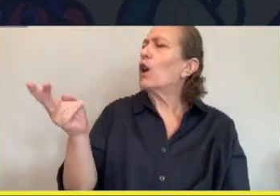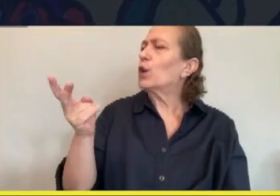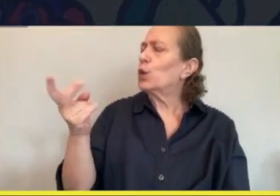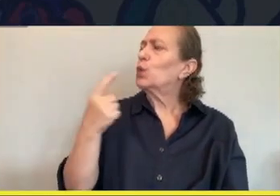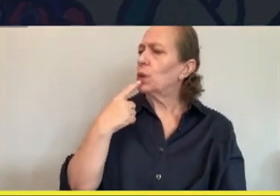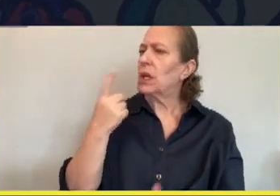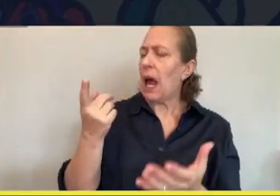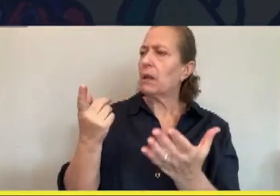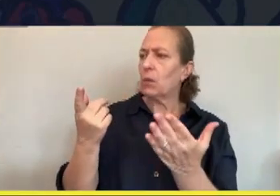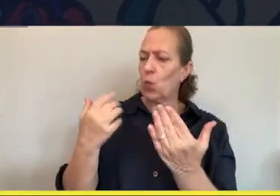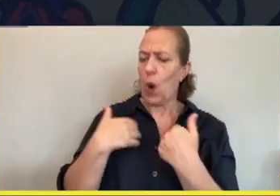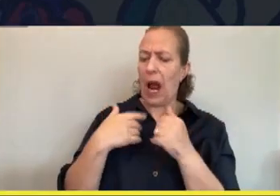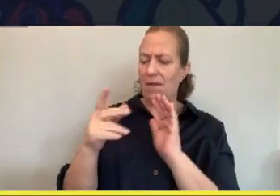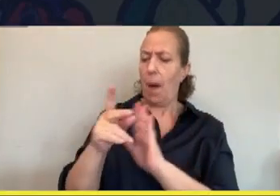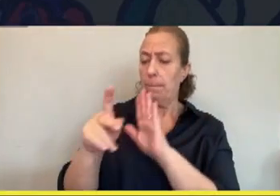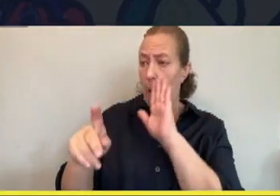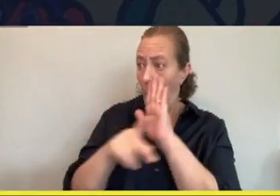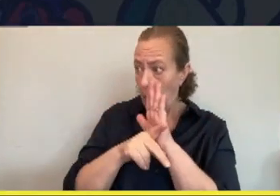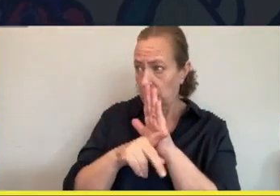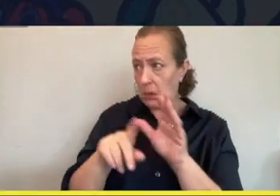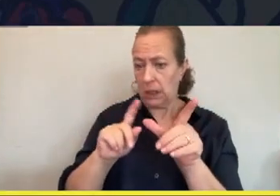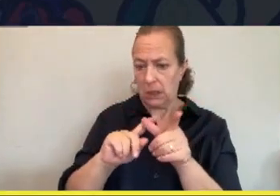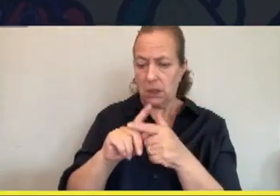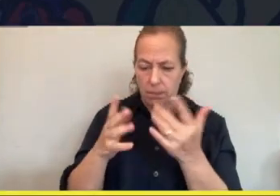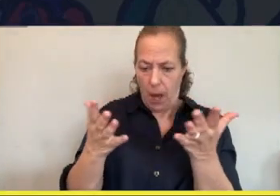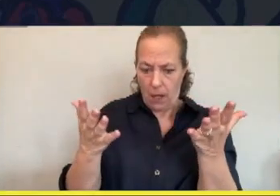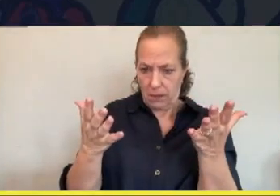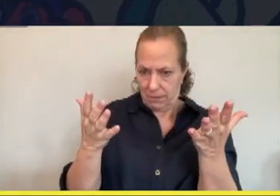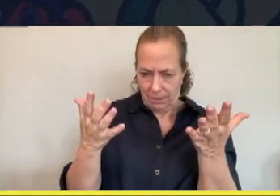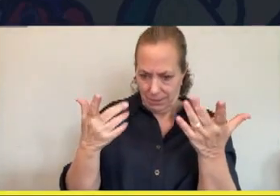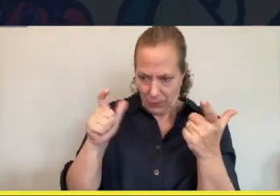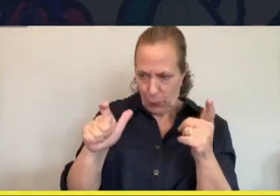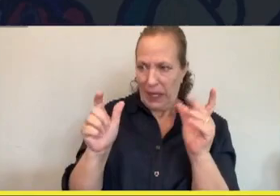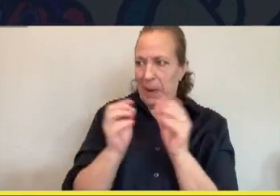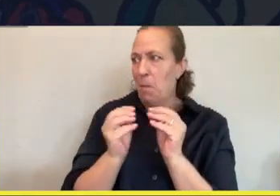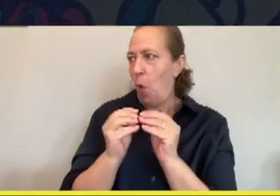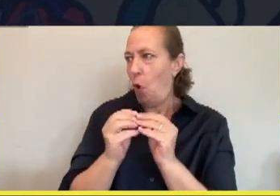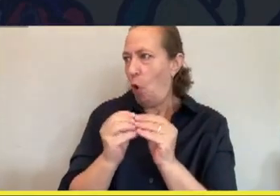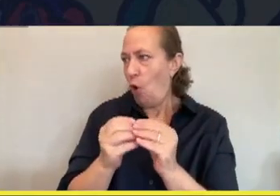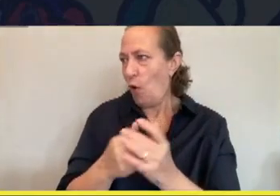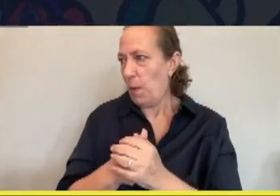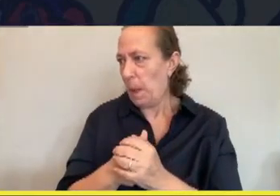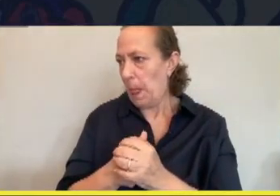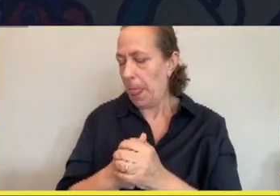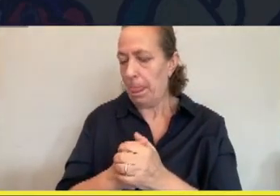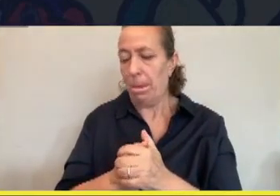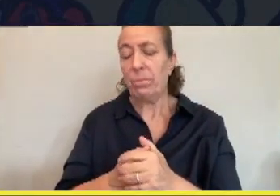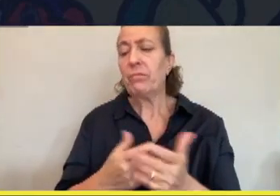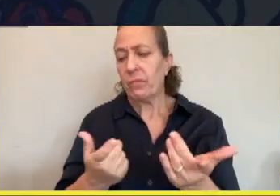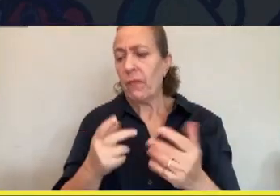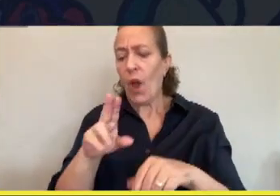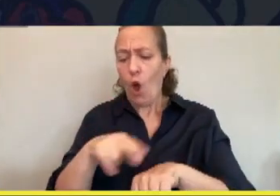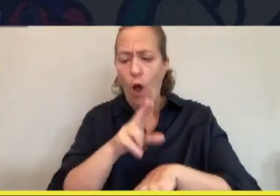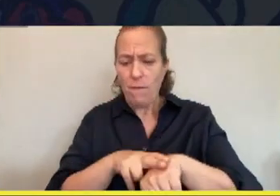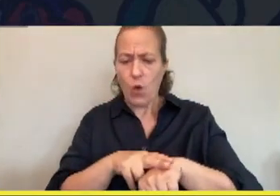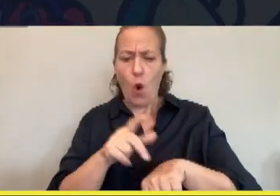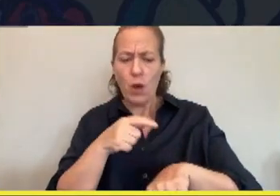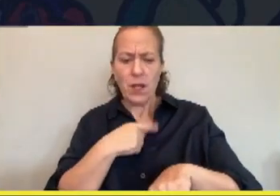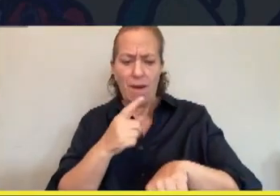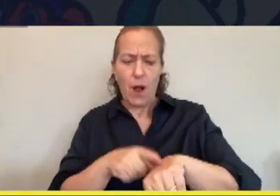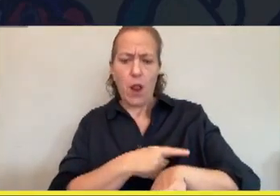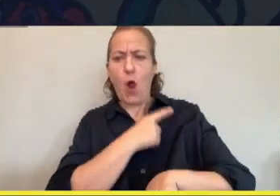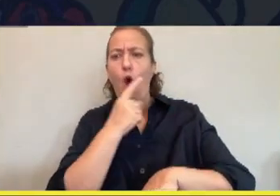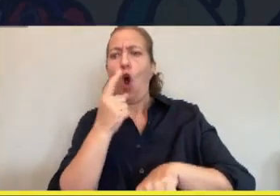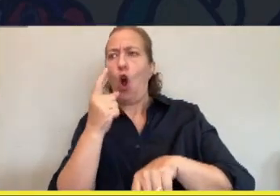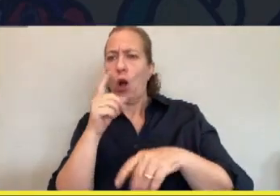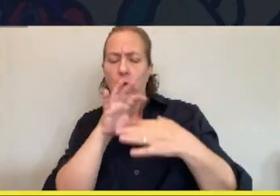doesn't necessarily get us there. So I have a close affinity to Medicaid because of my longstanding work with it and view